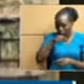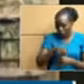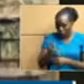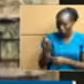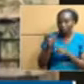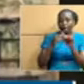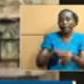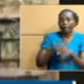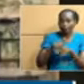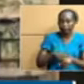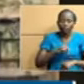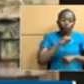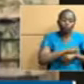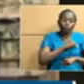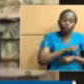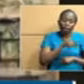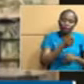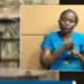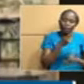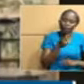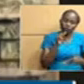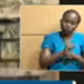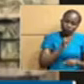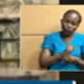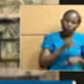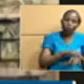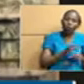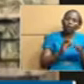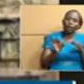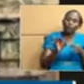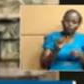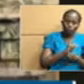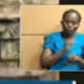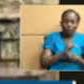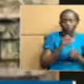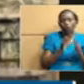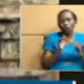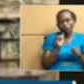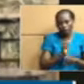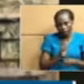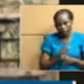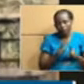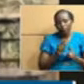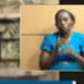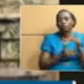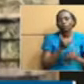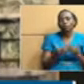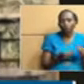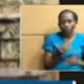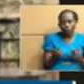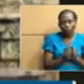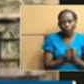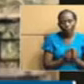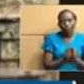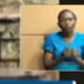While we have schools in Kampala that are doing online work and doing homework and continuing with their syllabus in a digitized